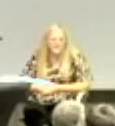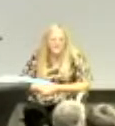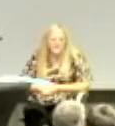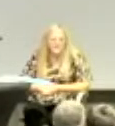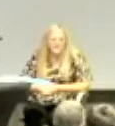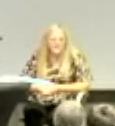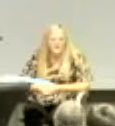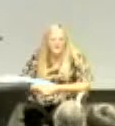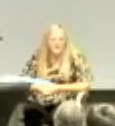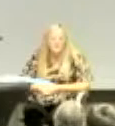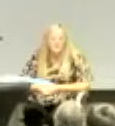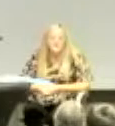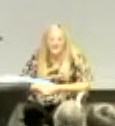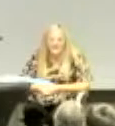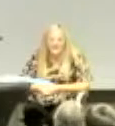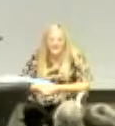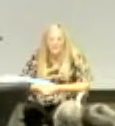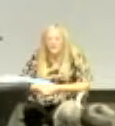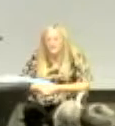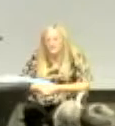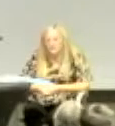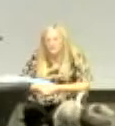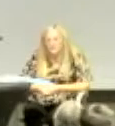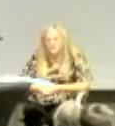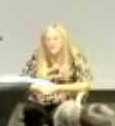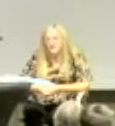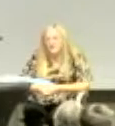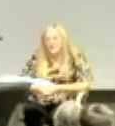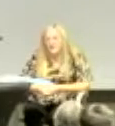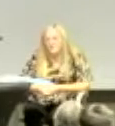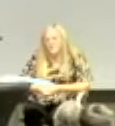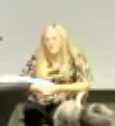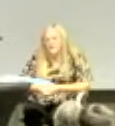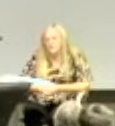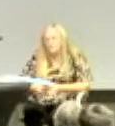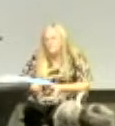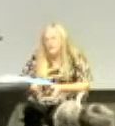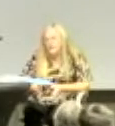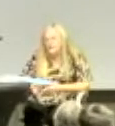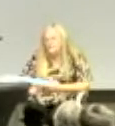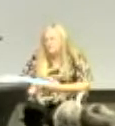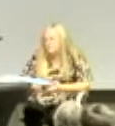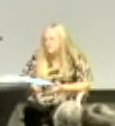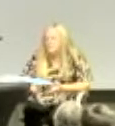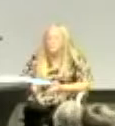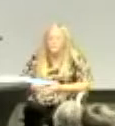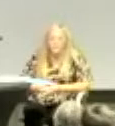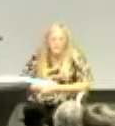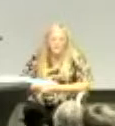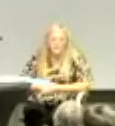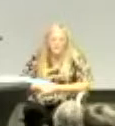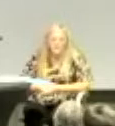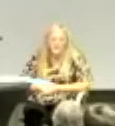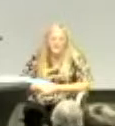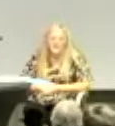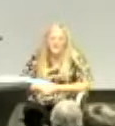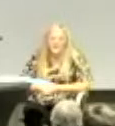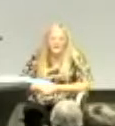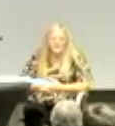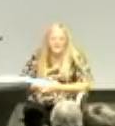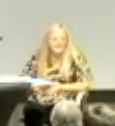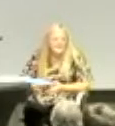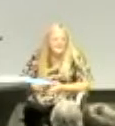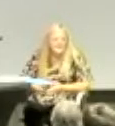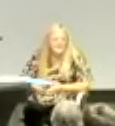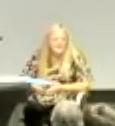to Faculty Senate on issues that we may be able to work with them on.